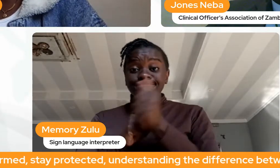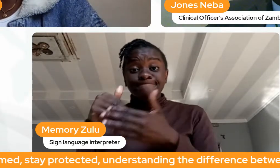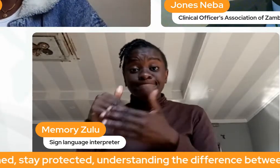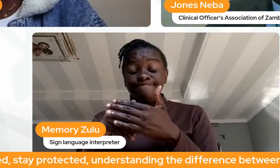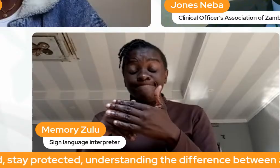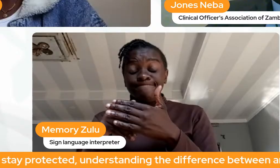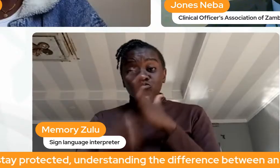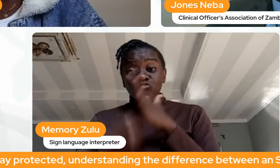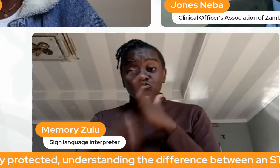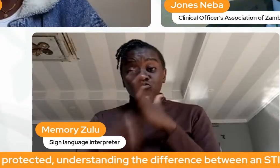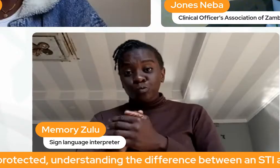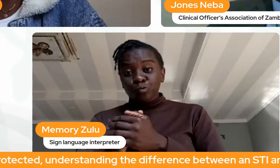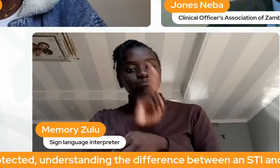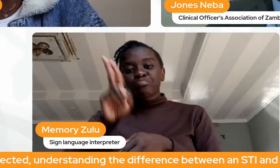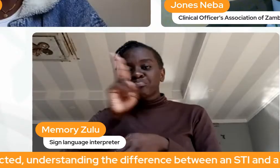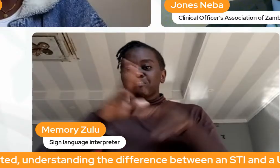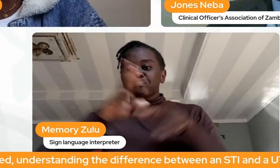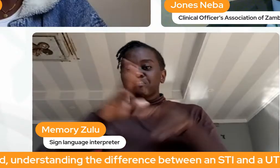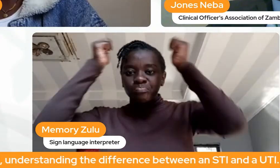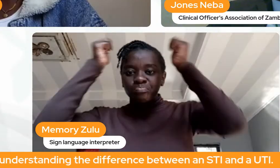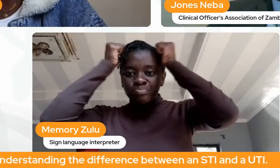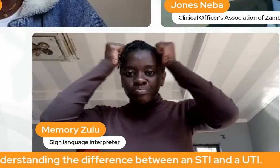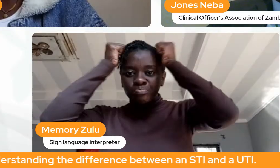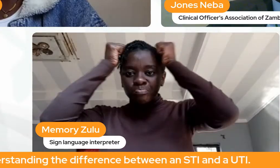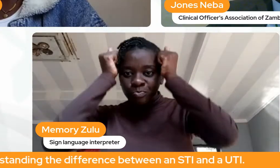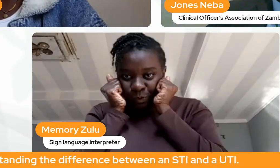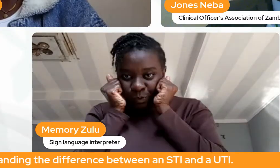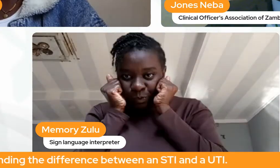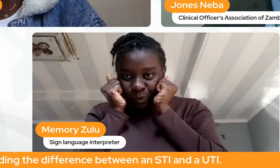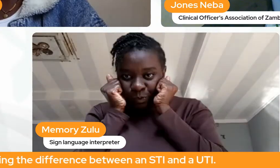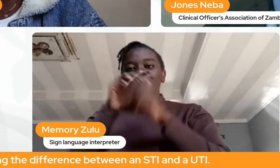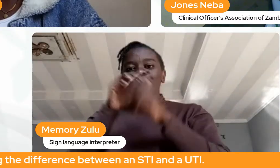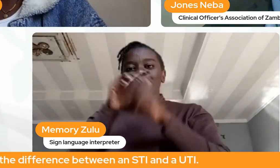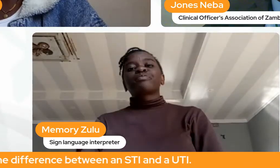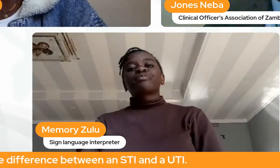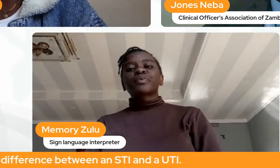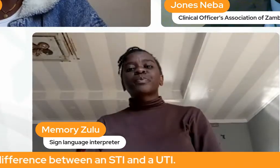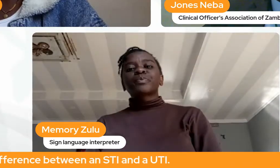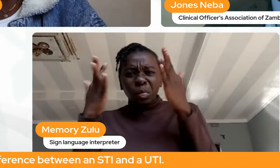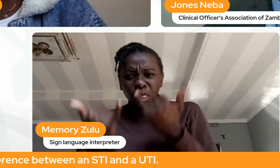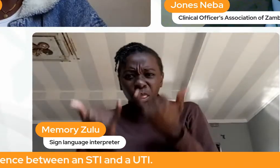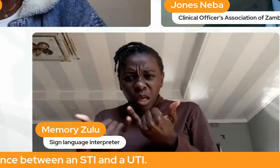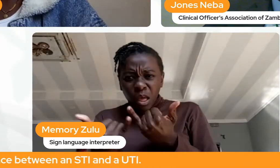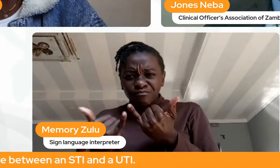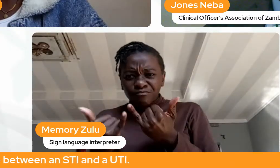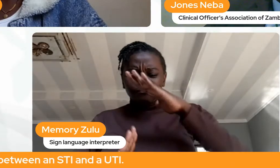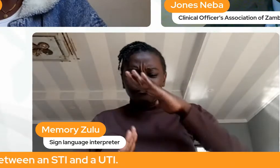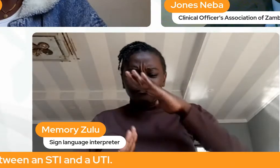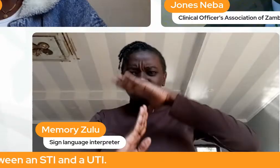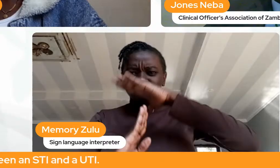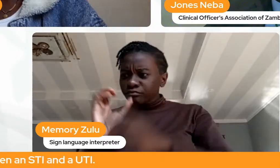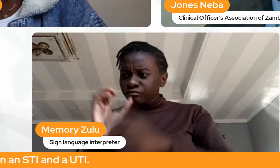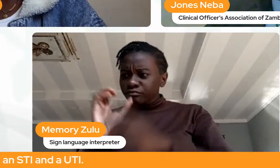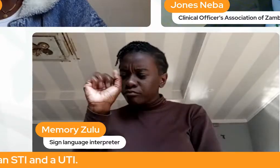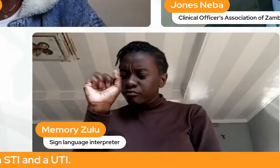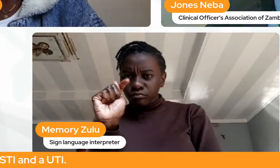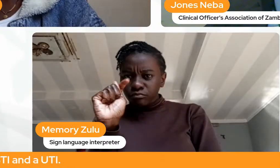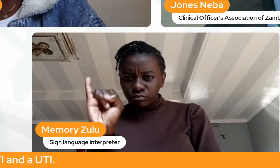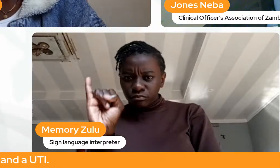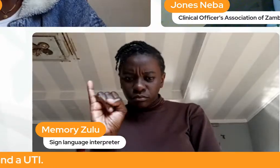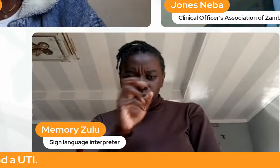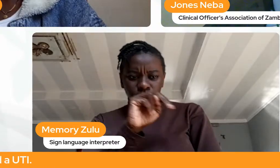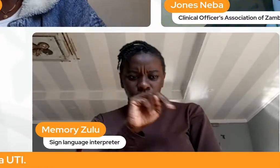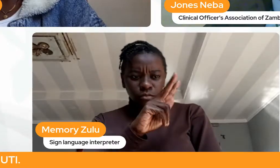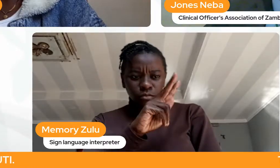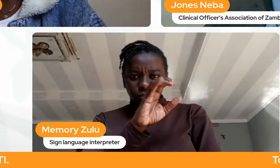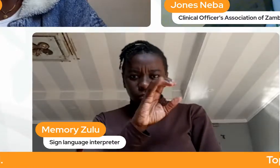sexual activities or delay for you to have the sexual debut. But what we are seeing now is somehow